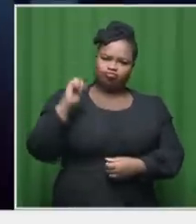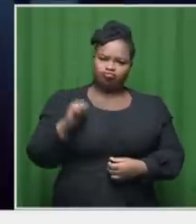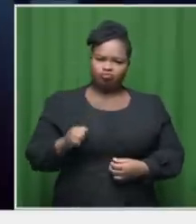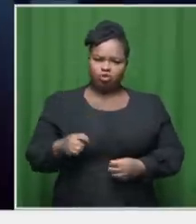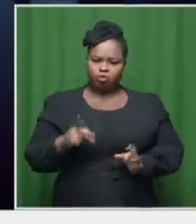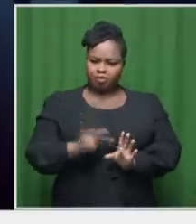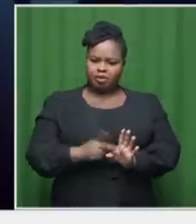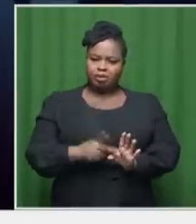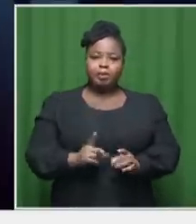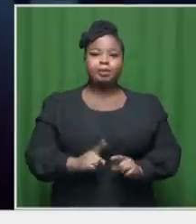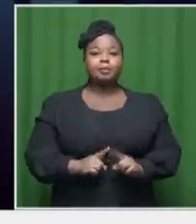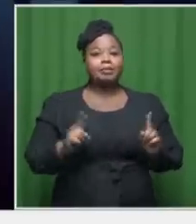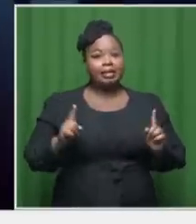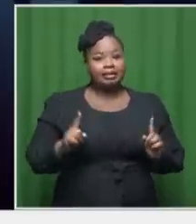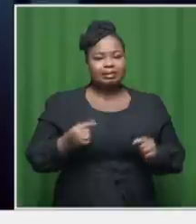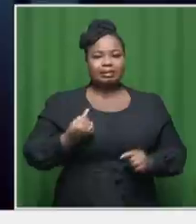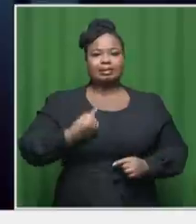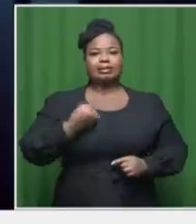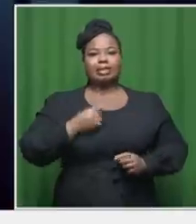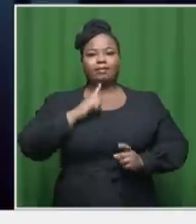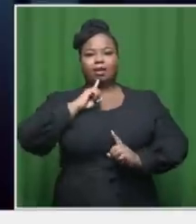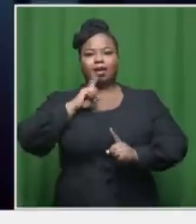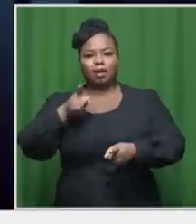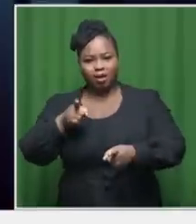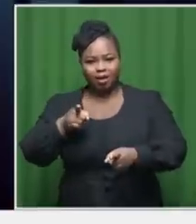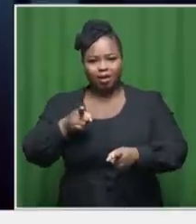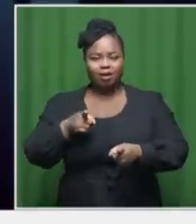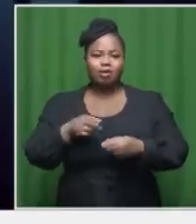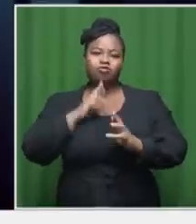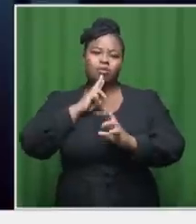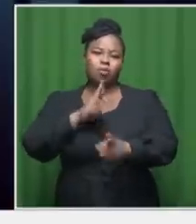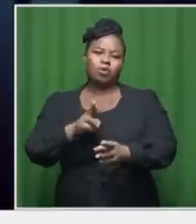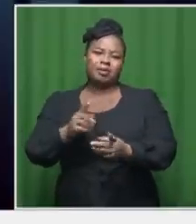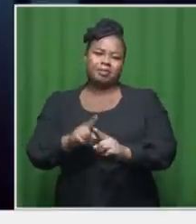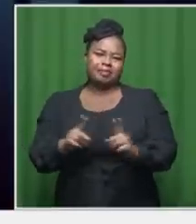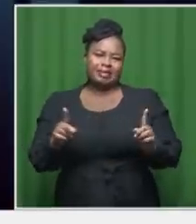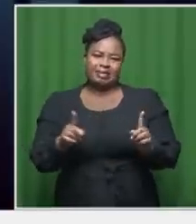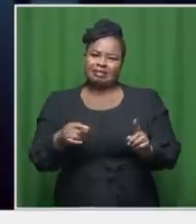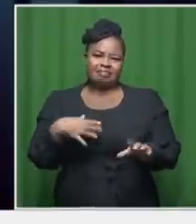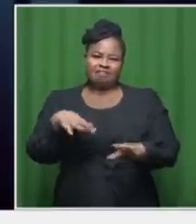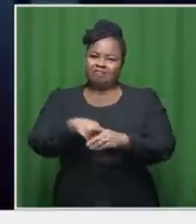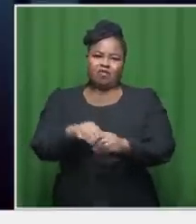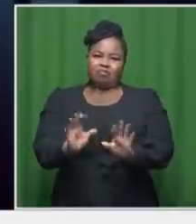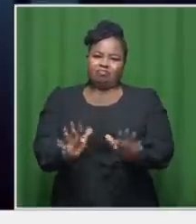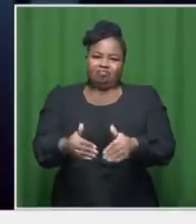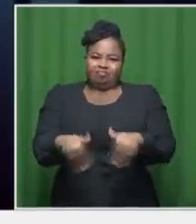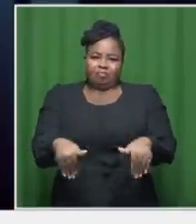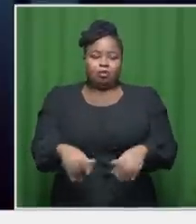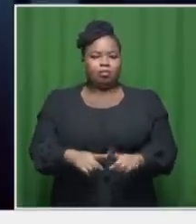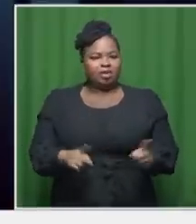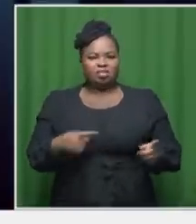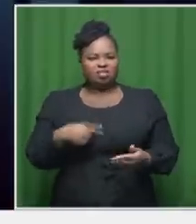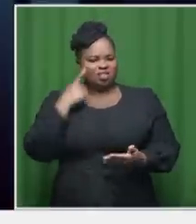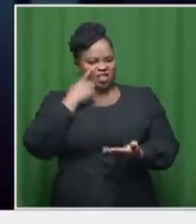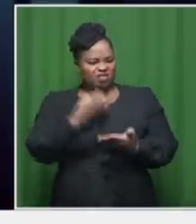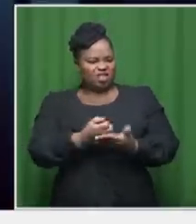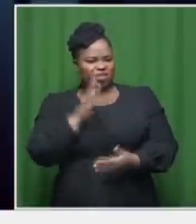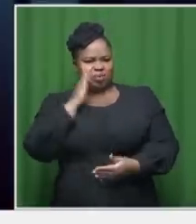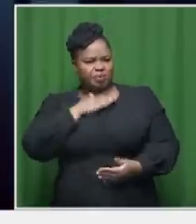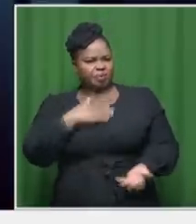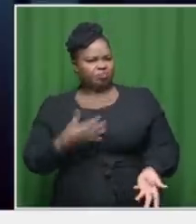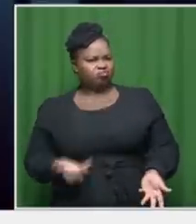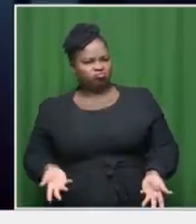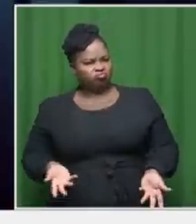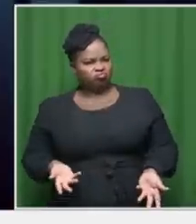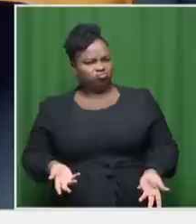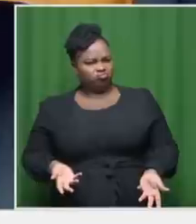having raised the grievances. But we have looked at it. And there was no substance to it.